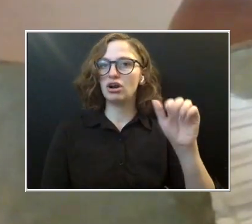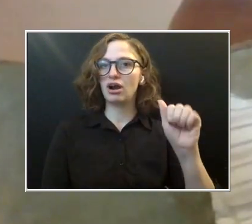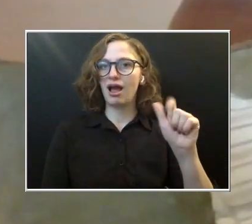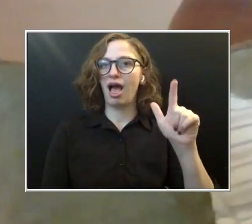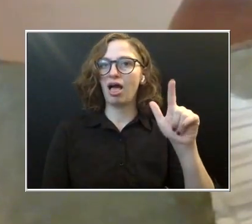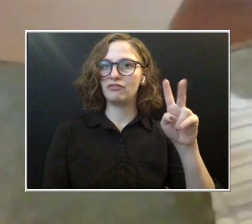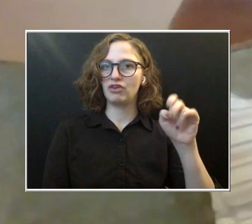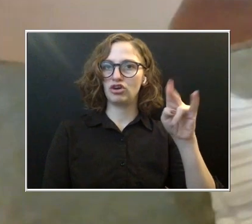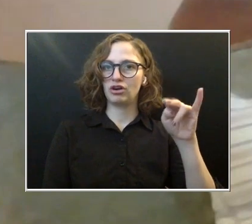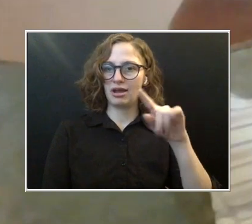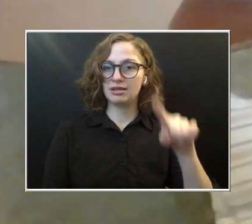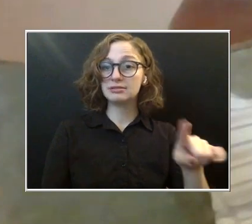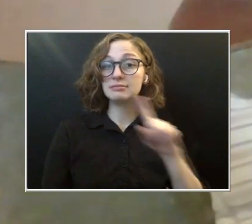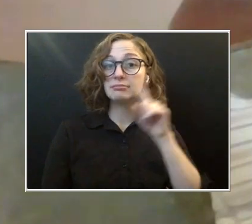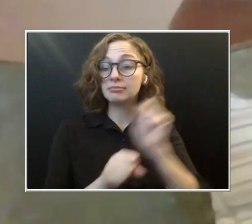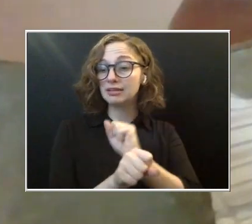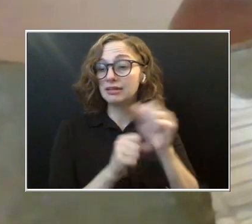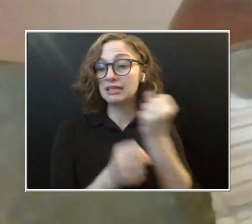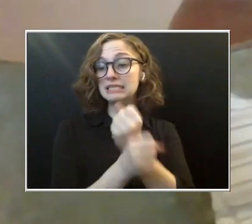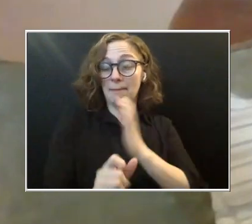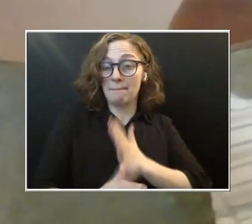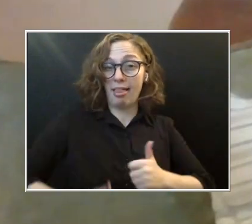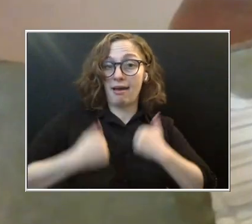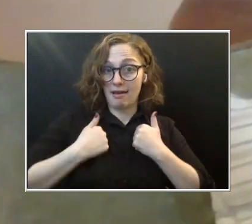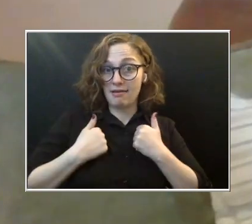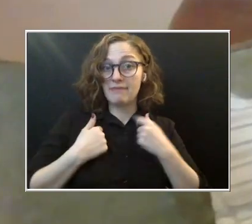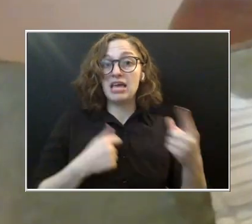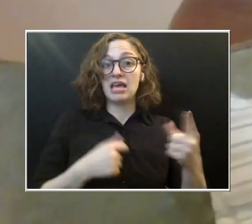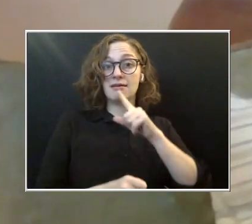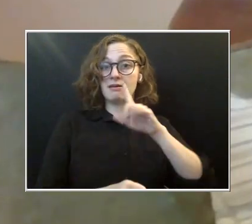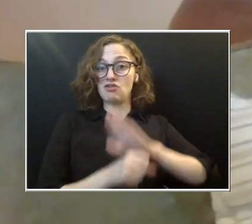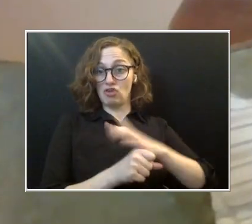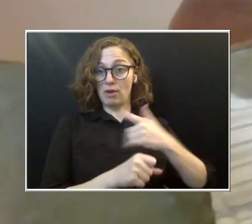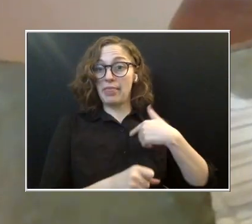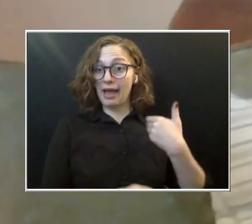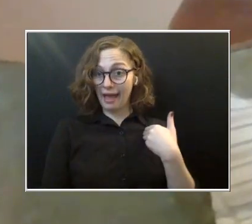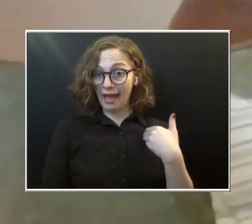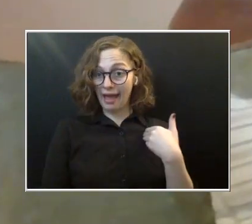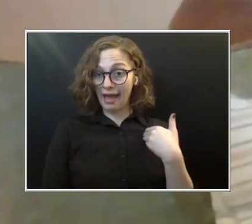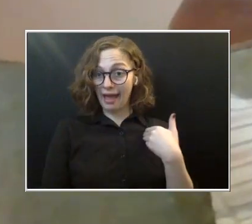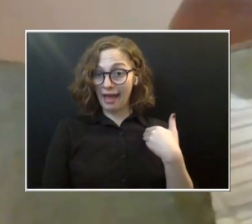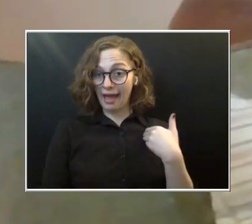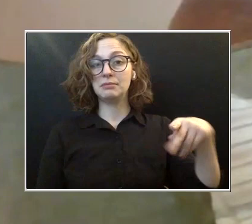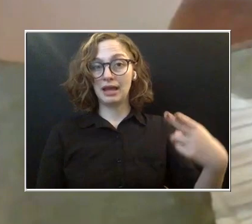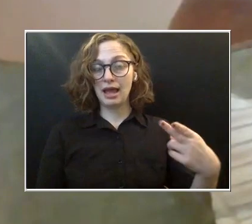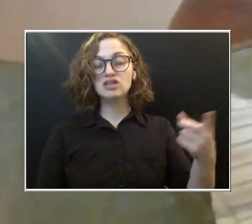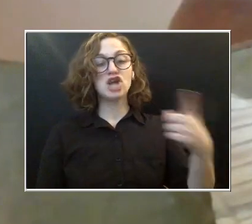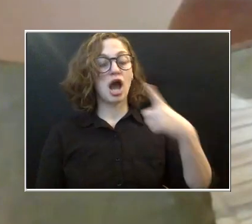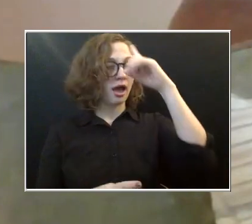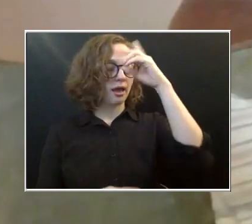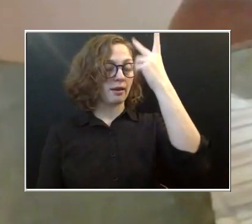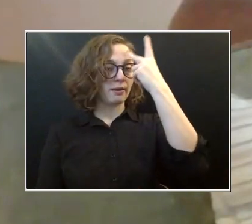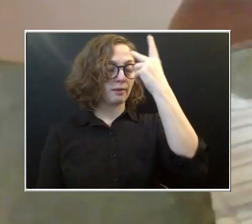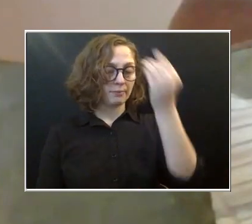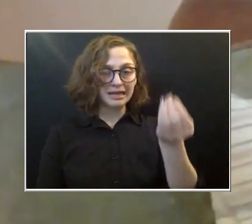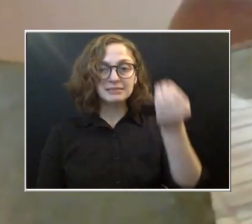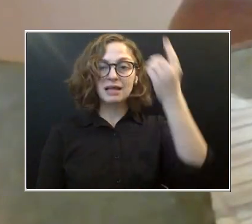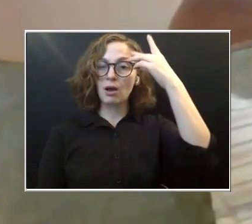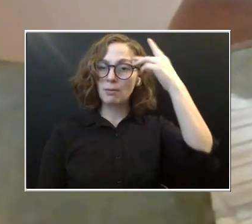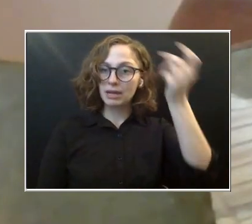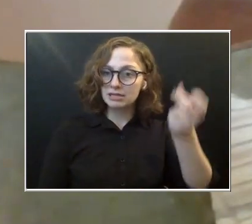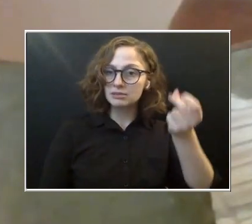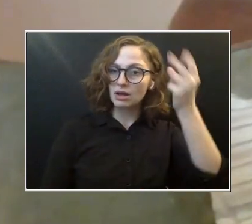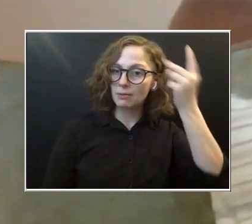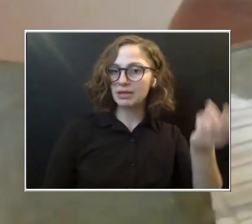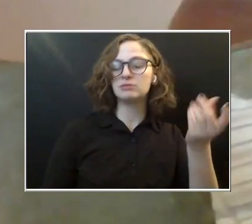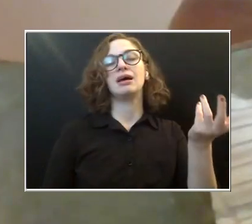had PAH, I passed out again and then passed out in the ICU. And it was him continuing to push the therapy